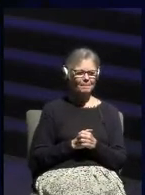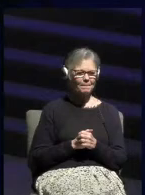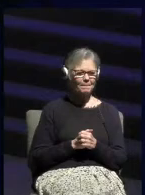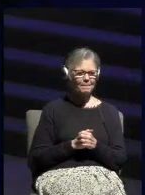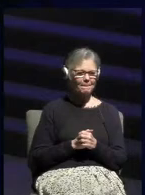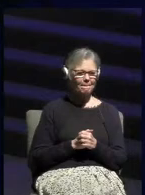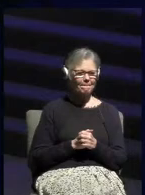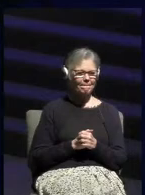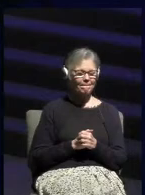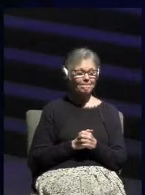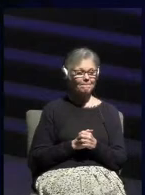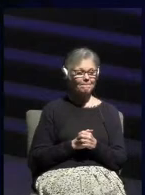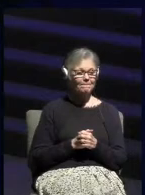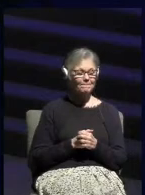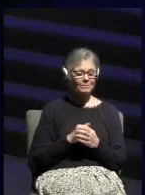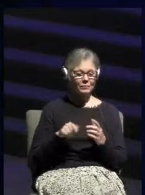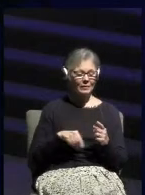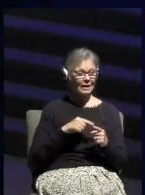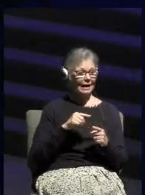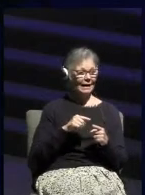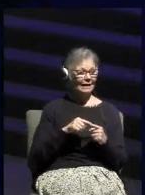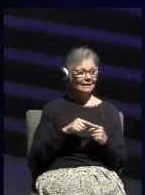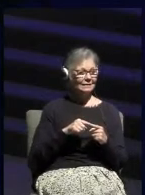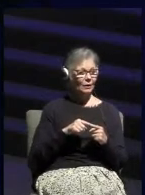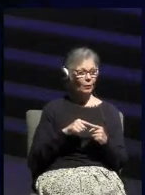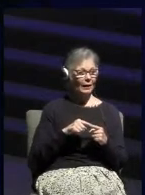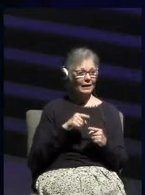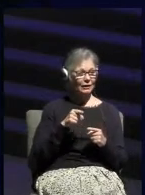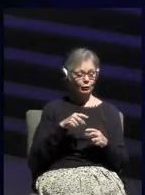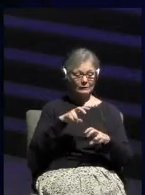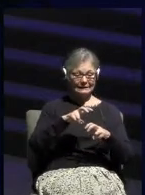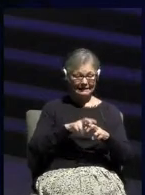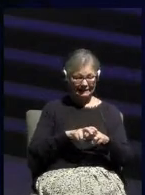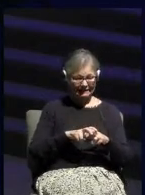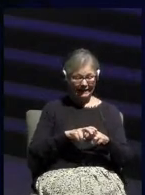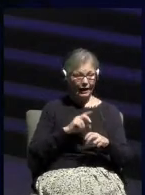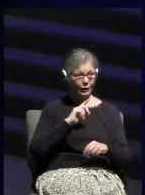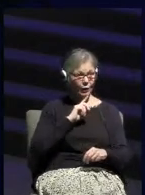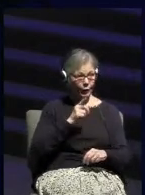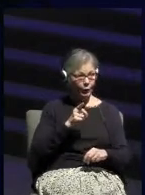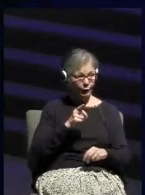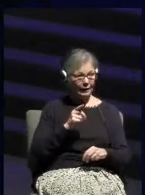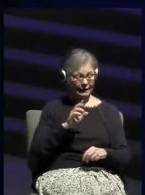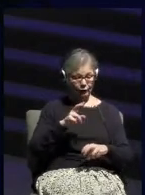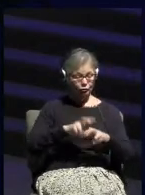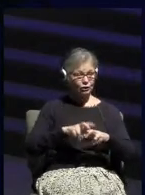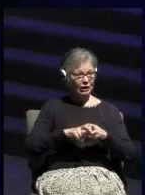But we hand our life over to this chair. I'll never forget my dad.